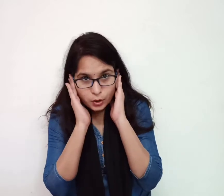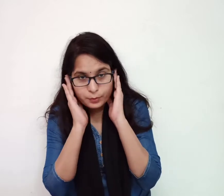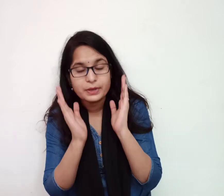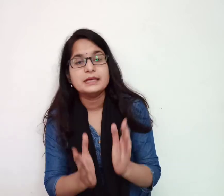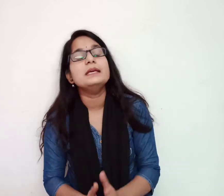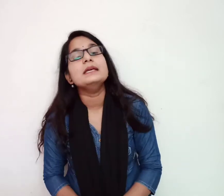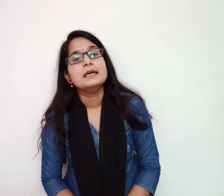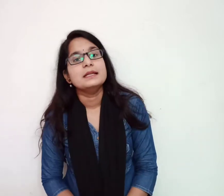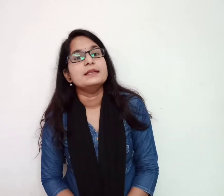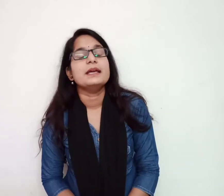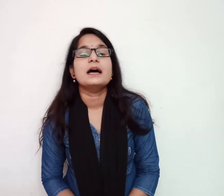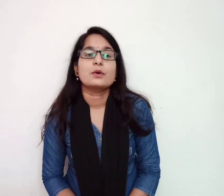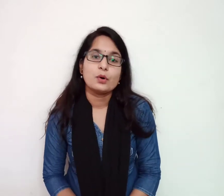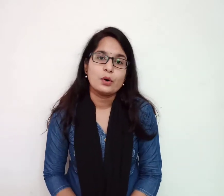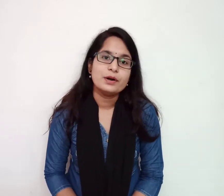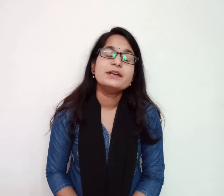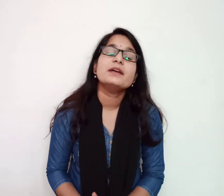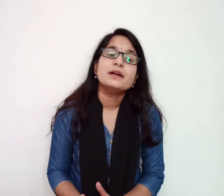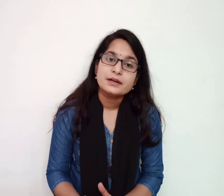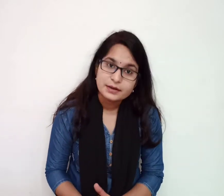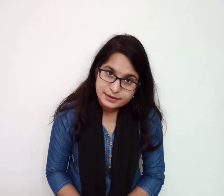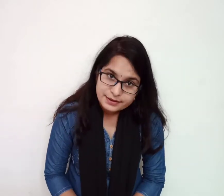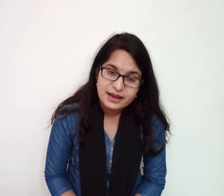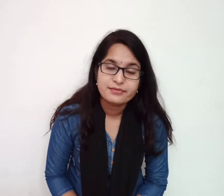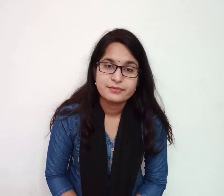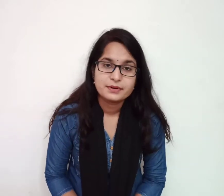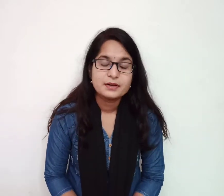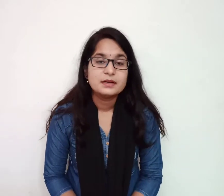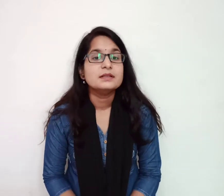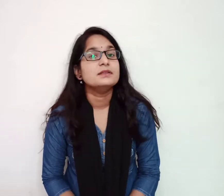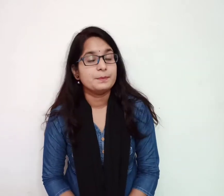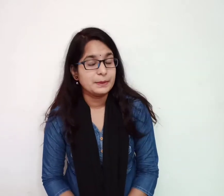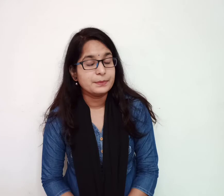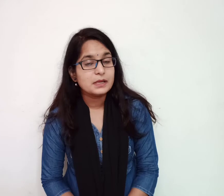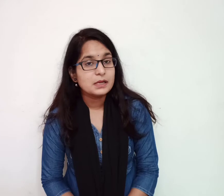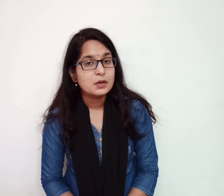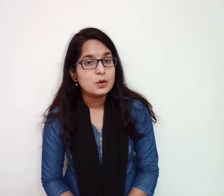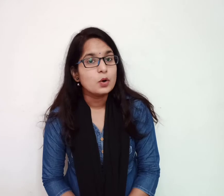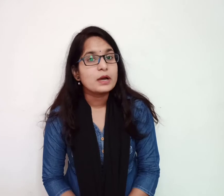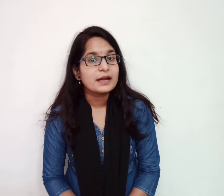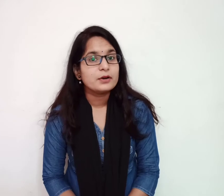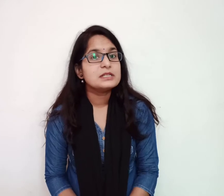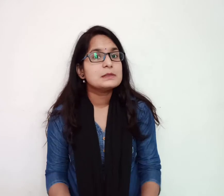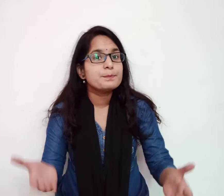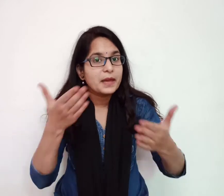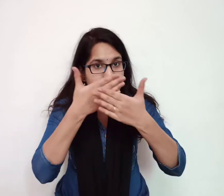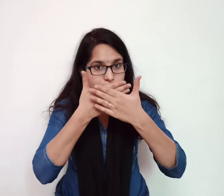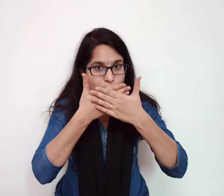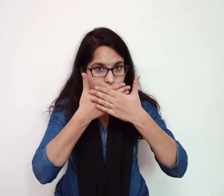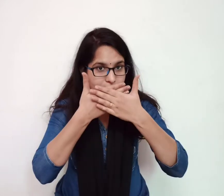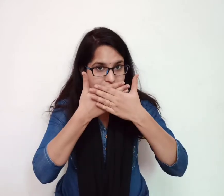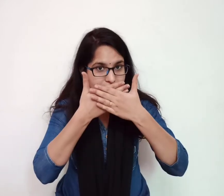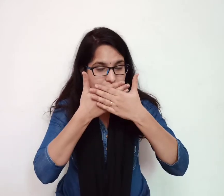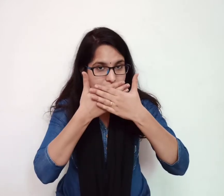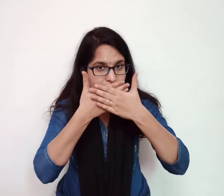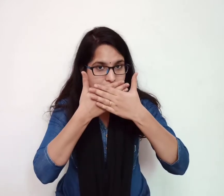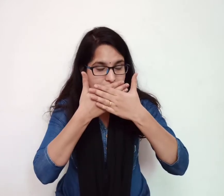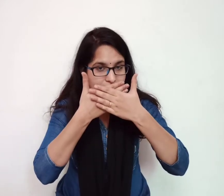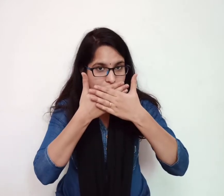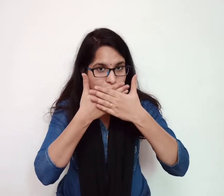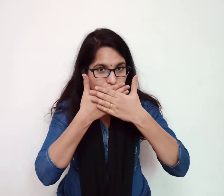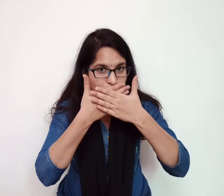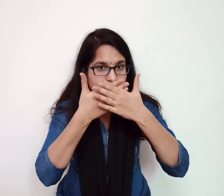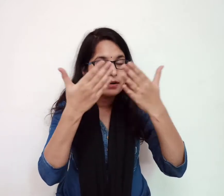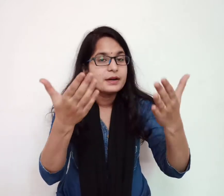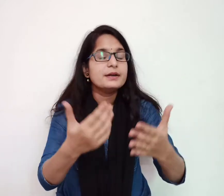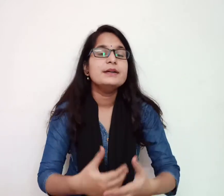hear normally, they are called deaf. The people who cannot speak normally, they